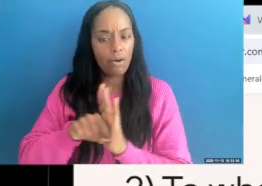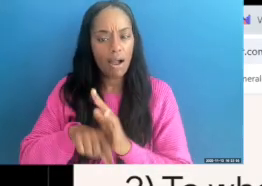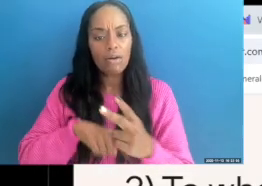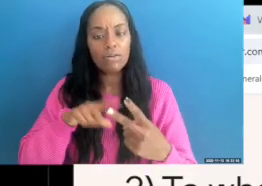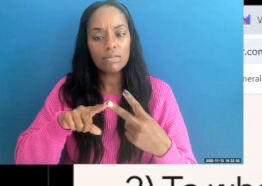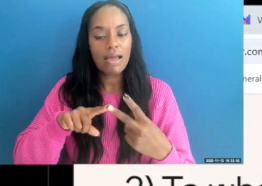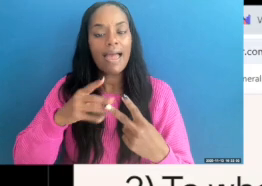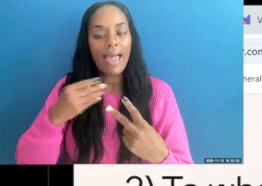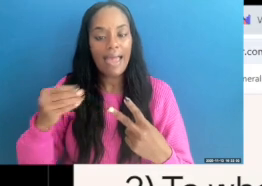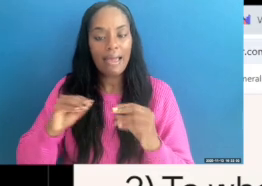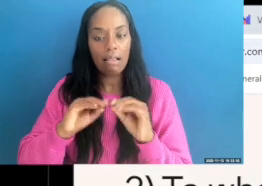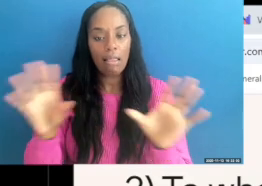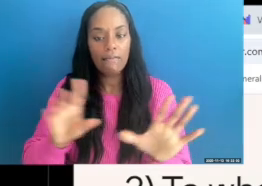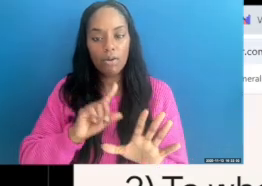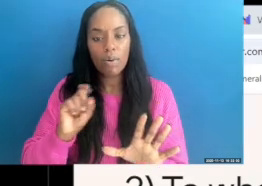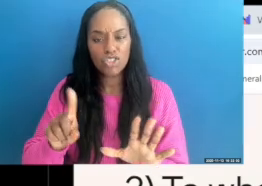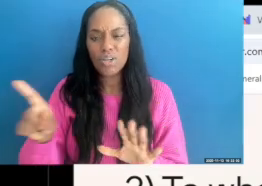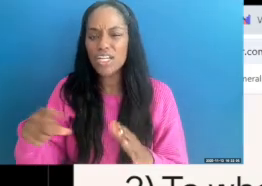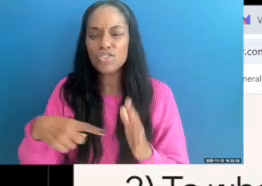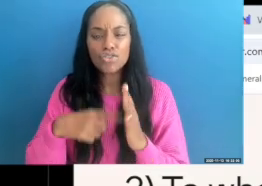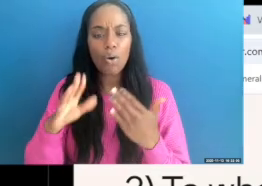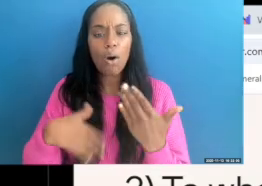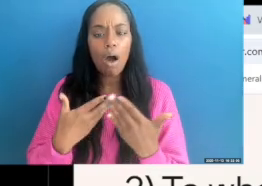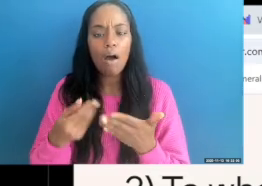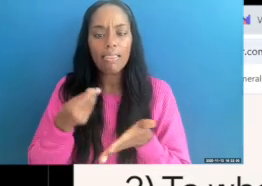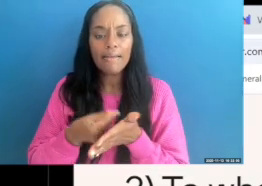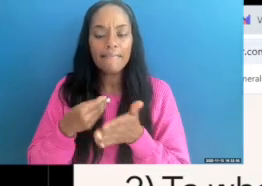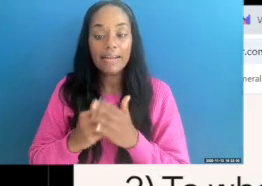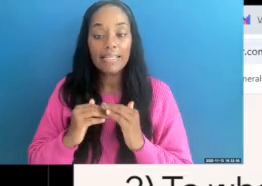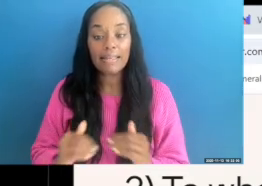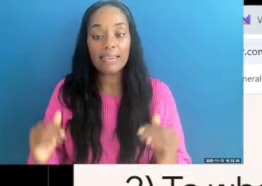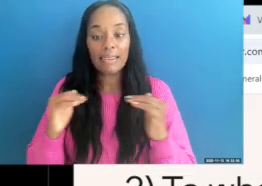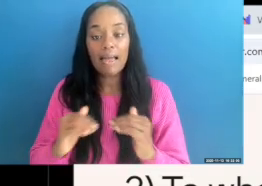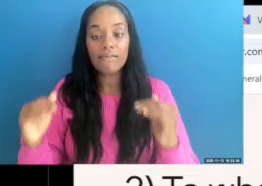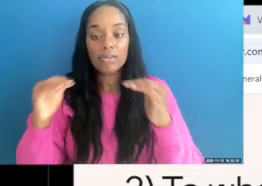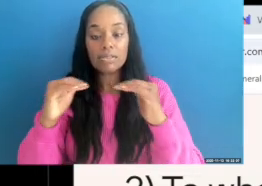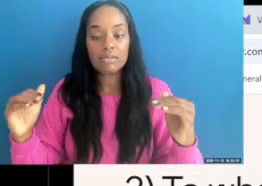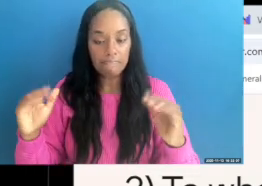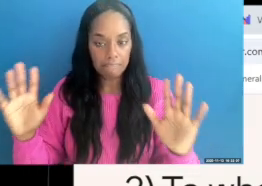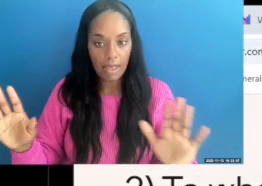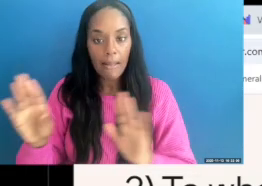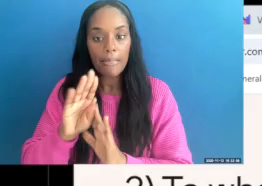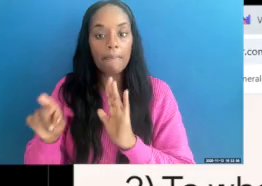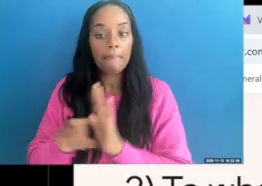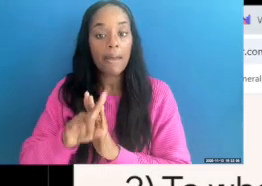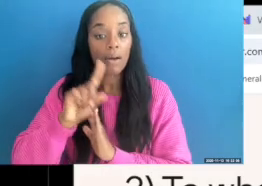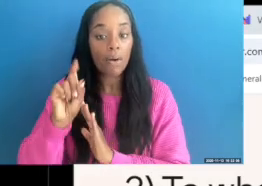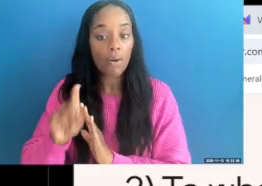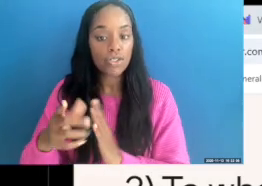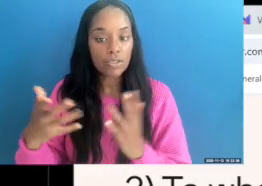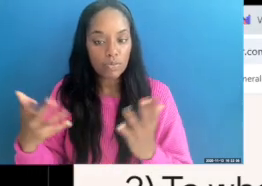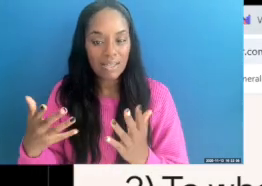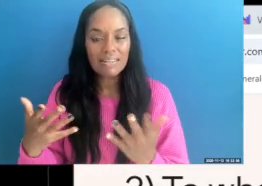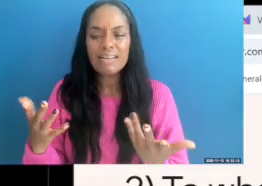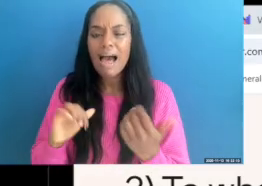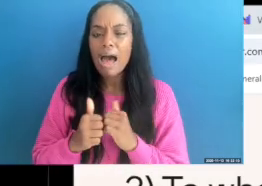a background and then a clarification question on that, which showed all the funding levels. And my first